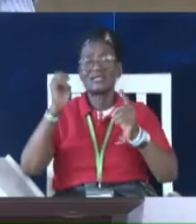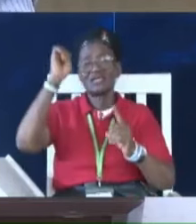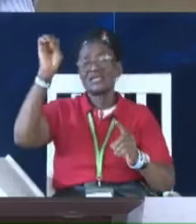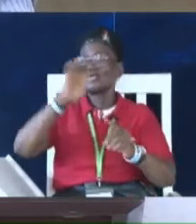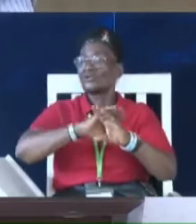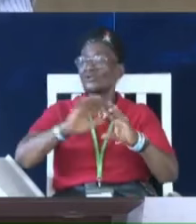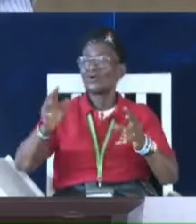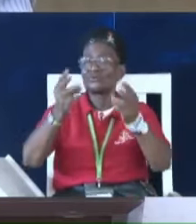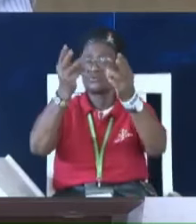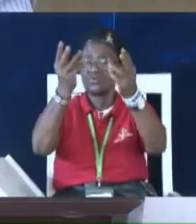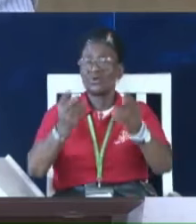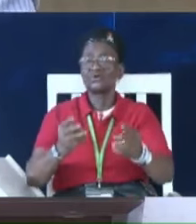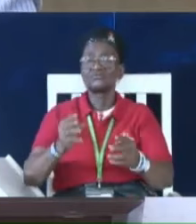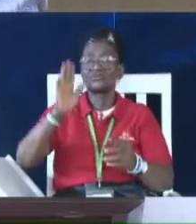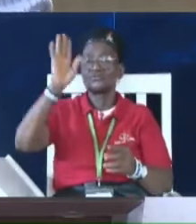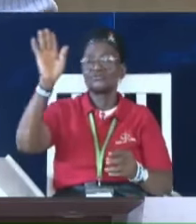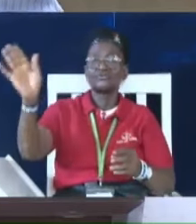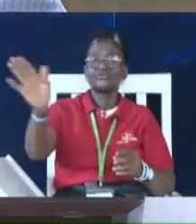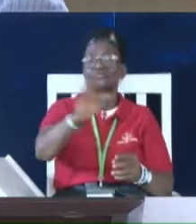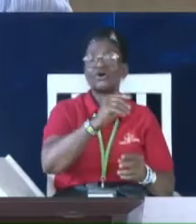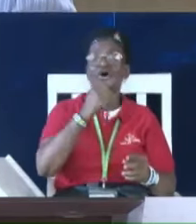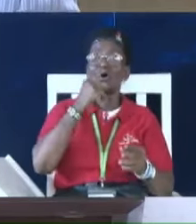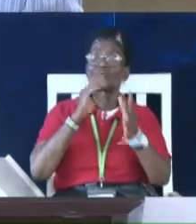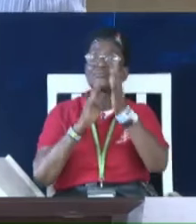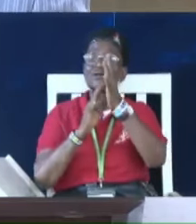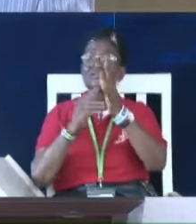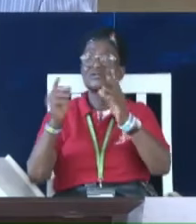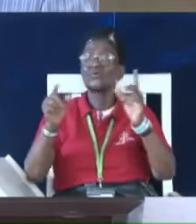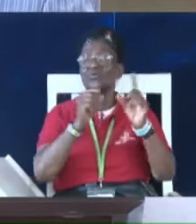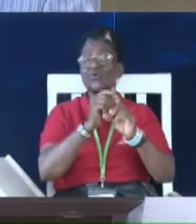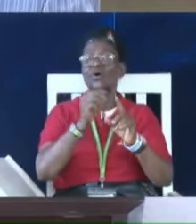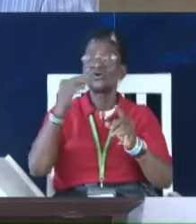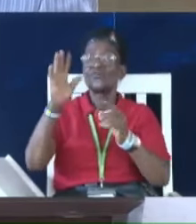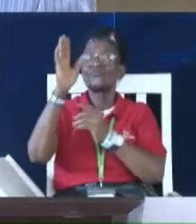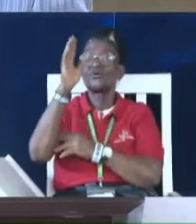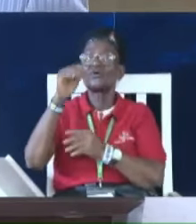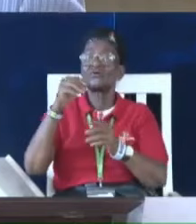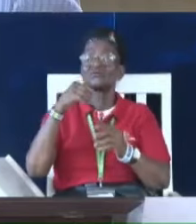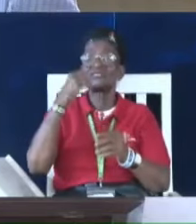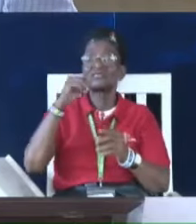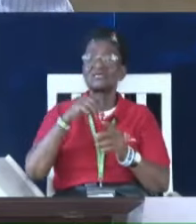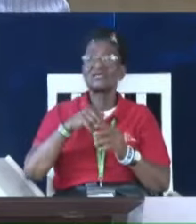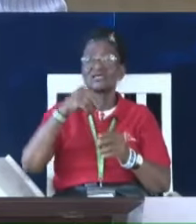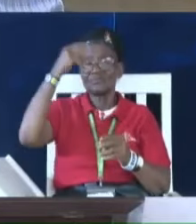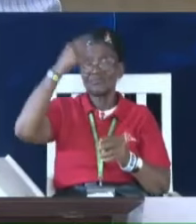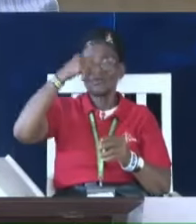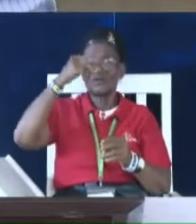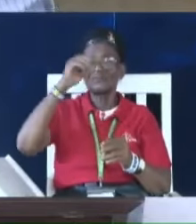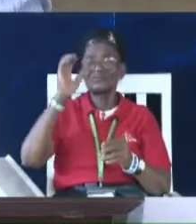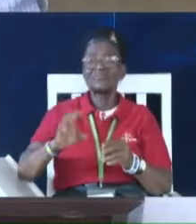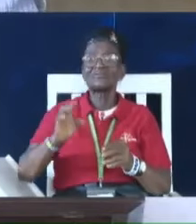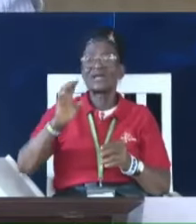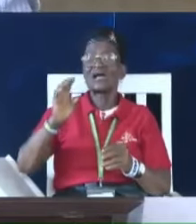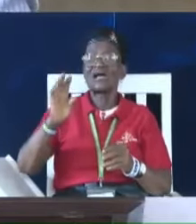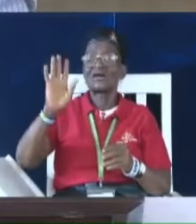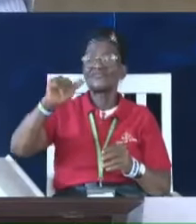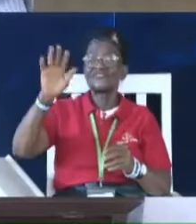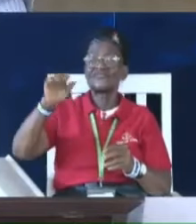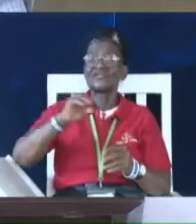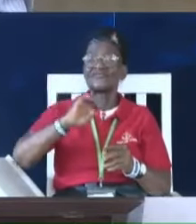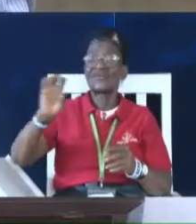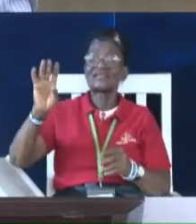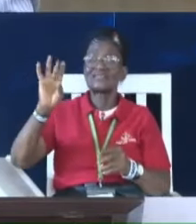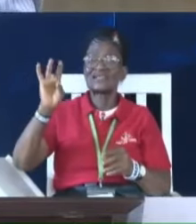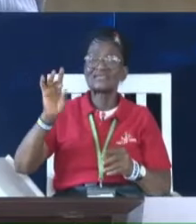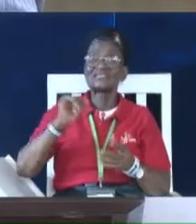praise. The word of God says in Proverbs chapter 15, verse 8, Proverbs 15, verse